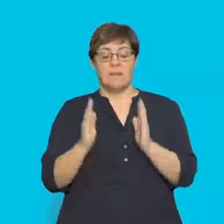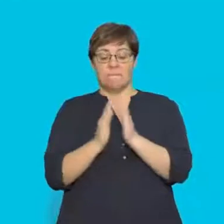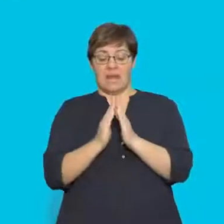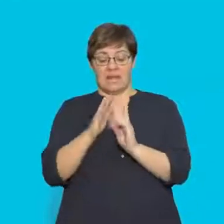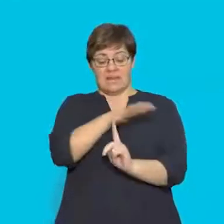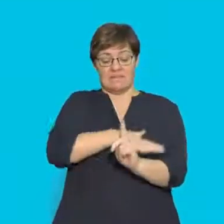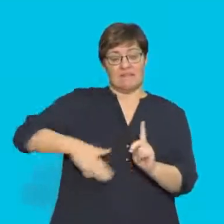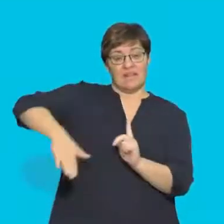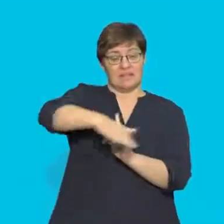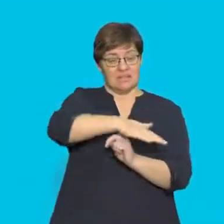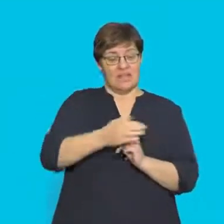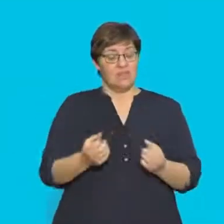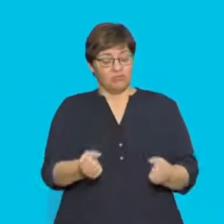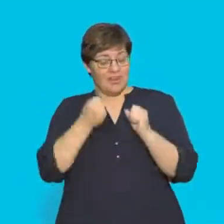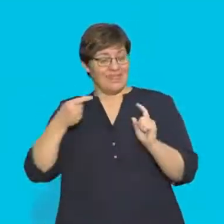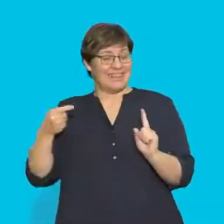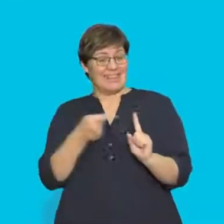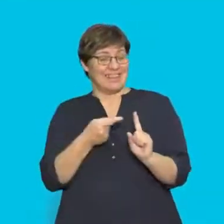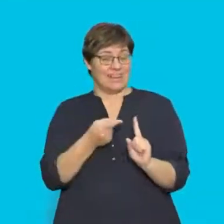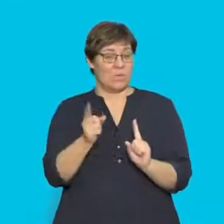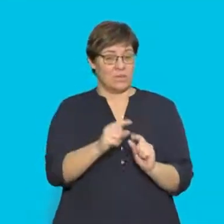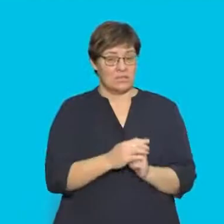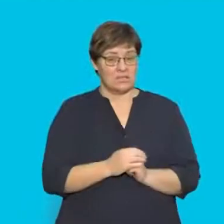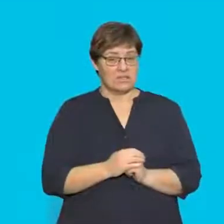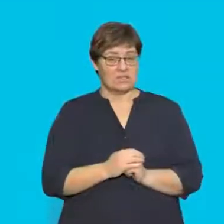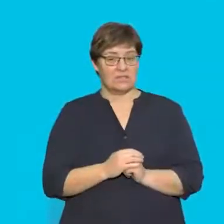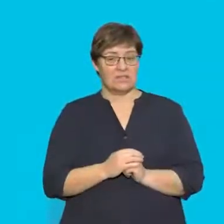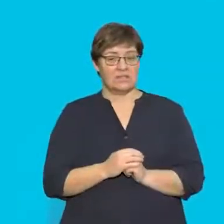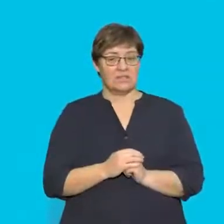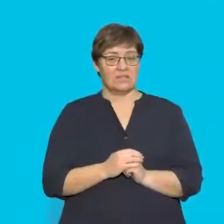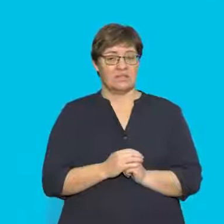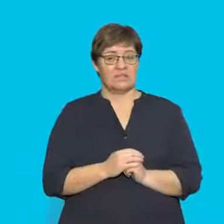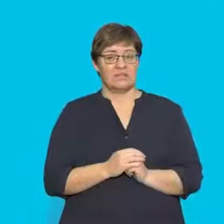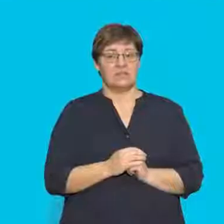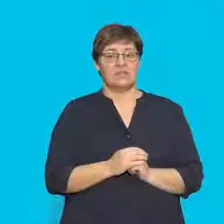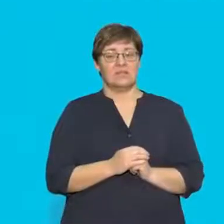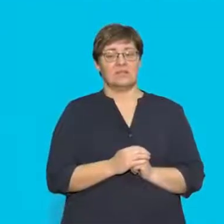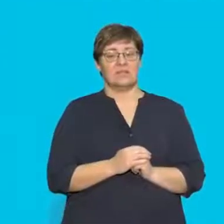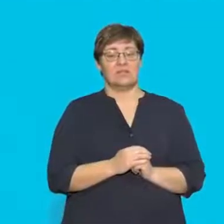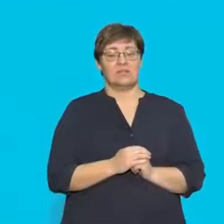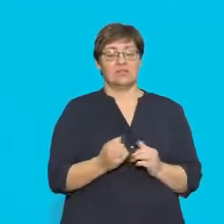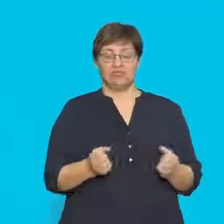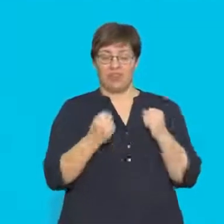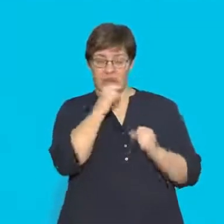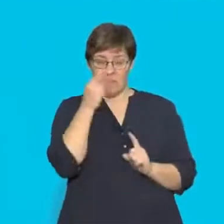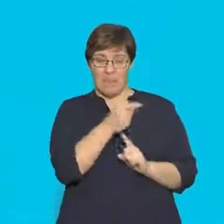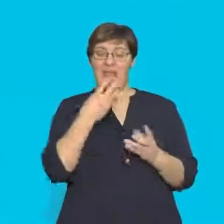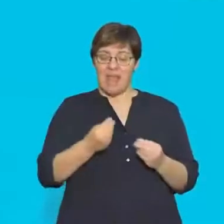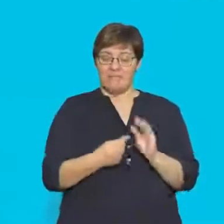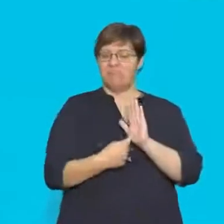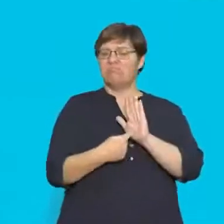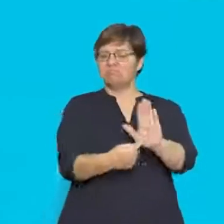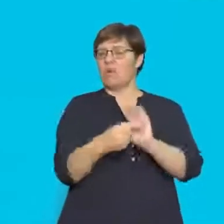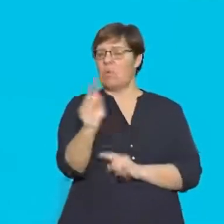magnetic field, the strength of that magnetic field is called magnetic field strength. It has a